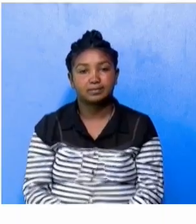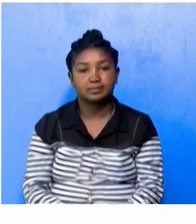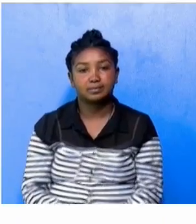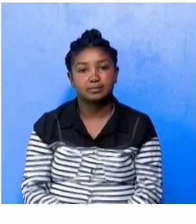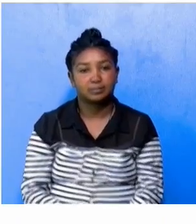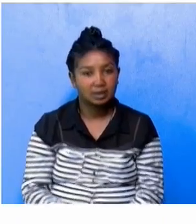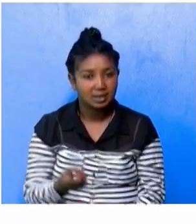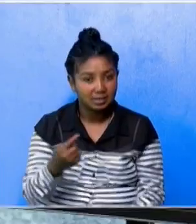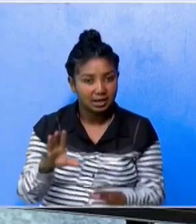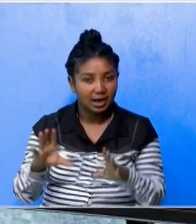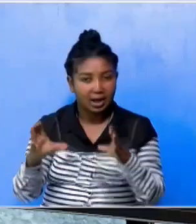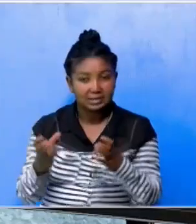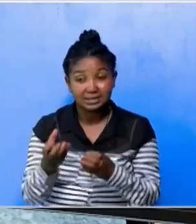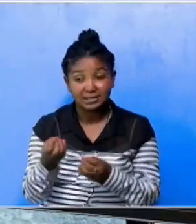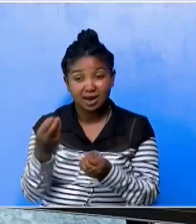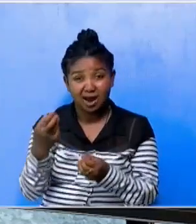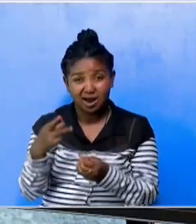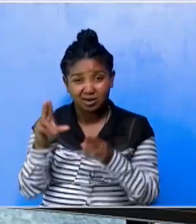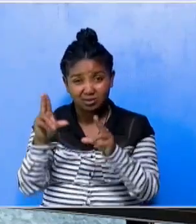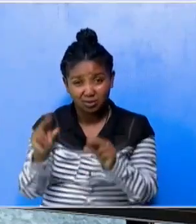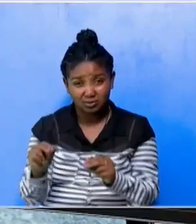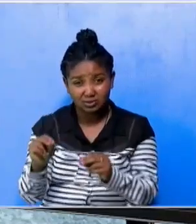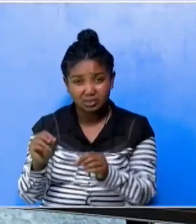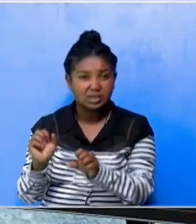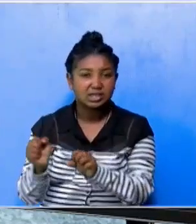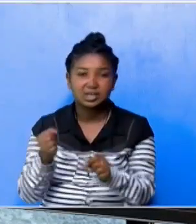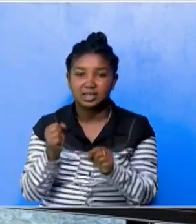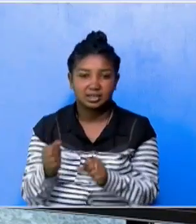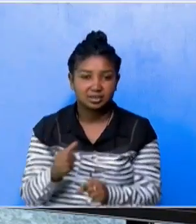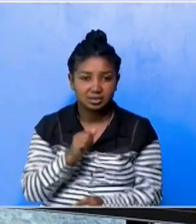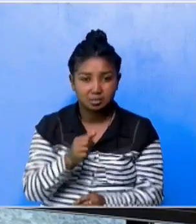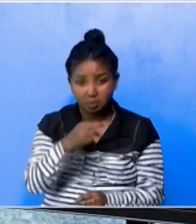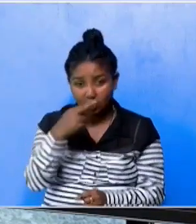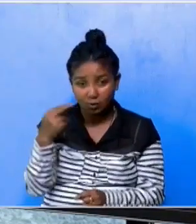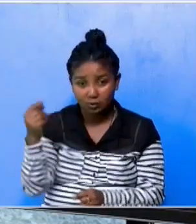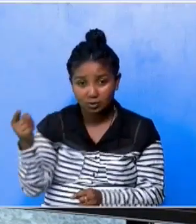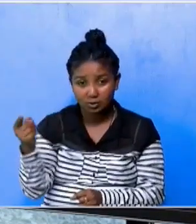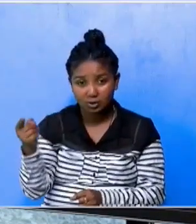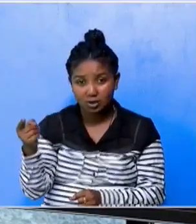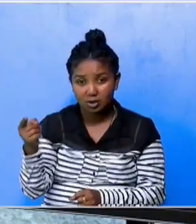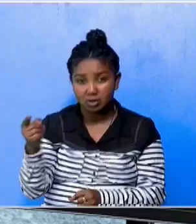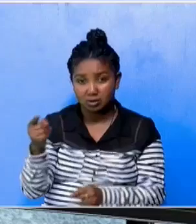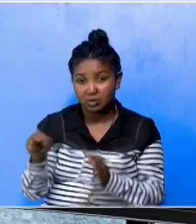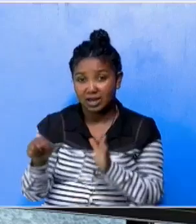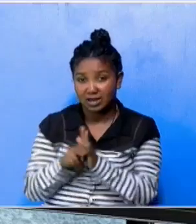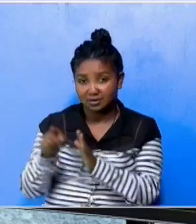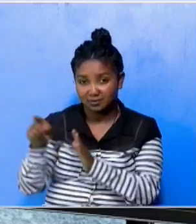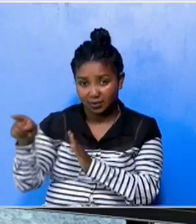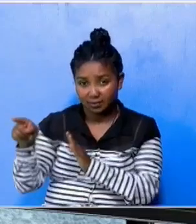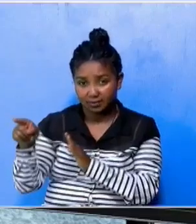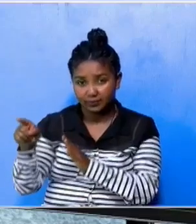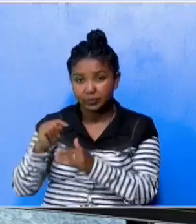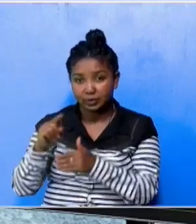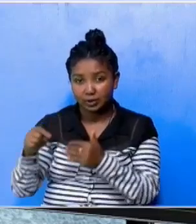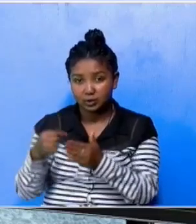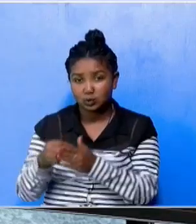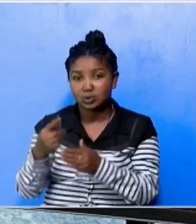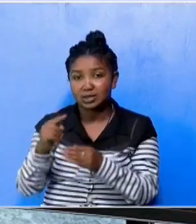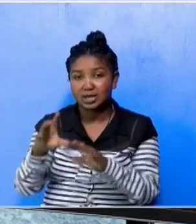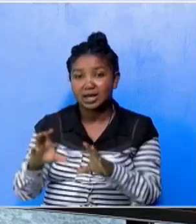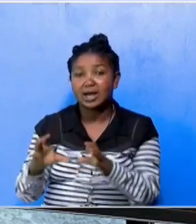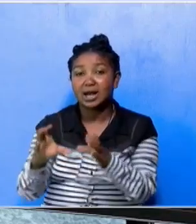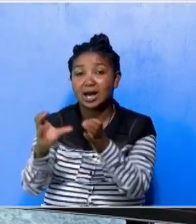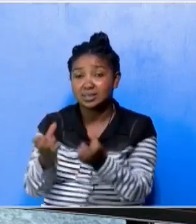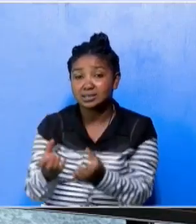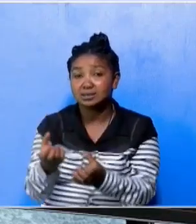The classes are not cleaned. Here we add don't because we're talking about a negative, okay? So the classes